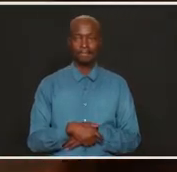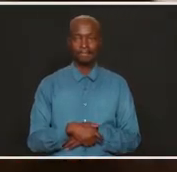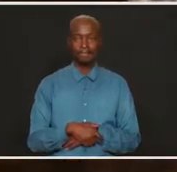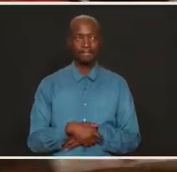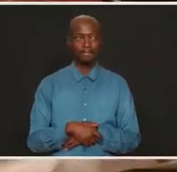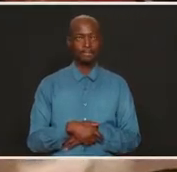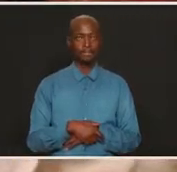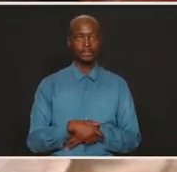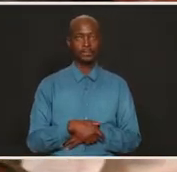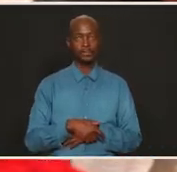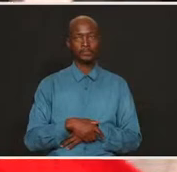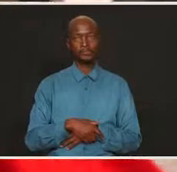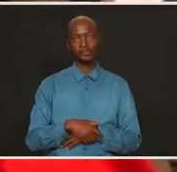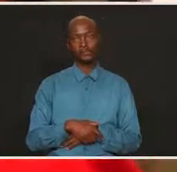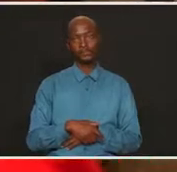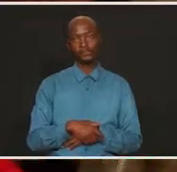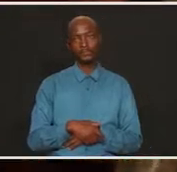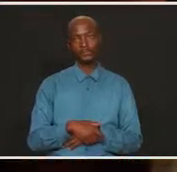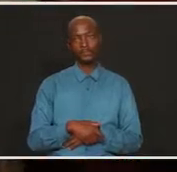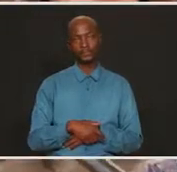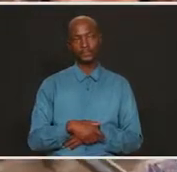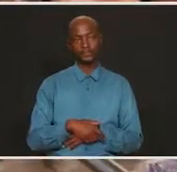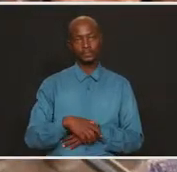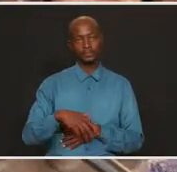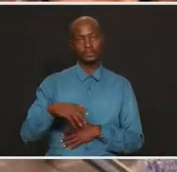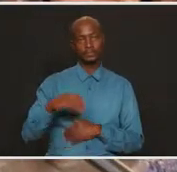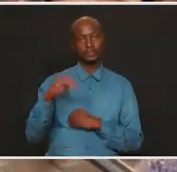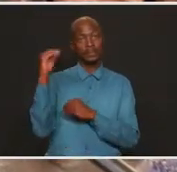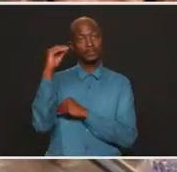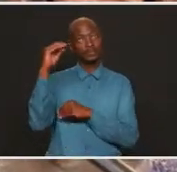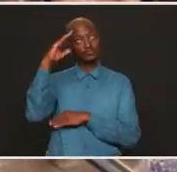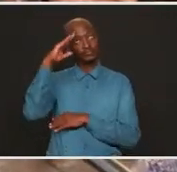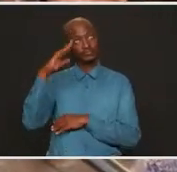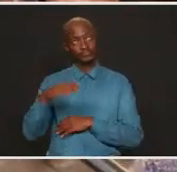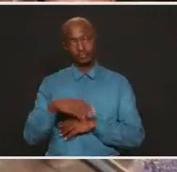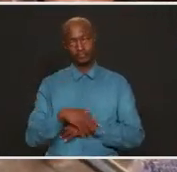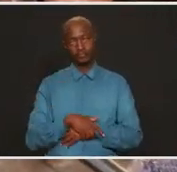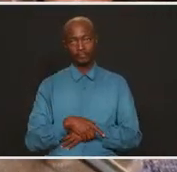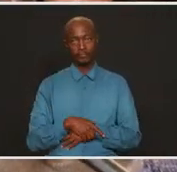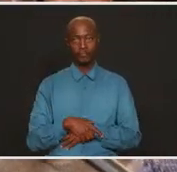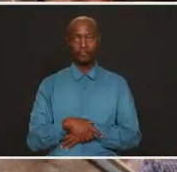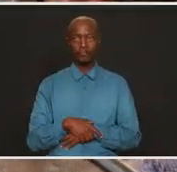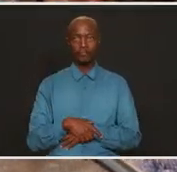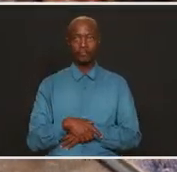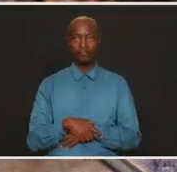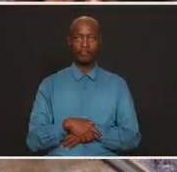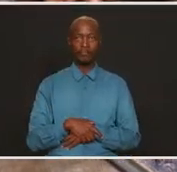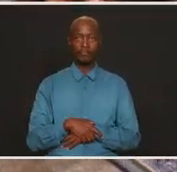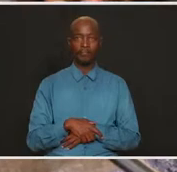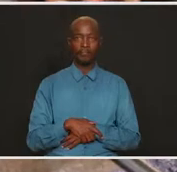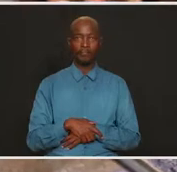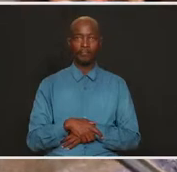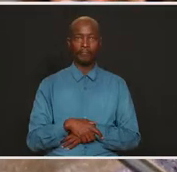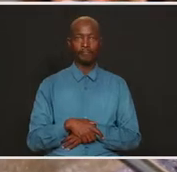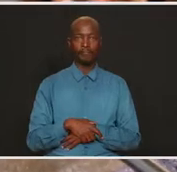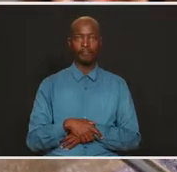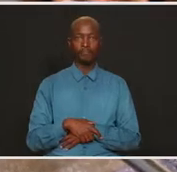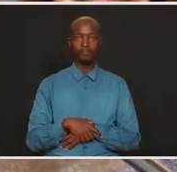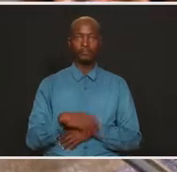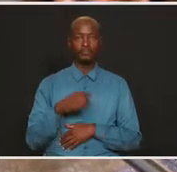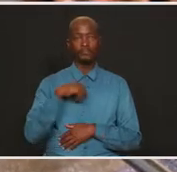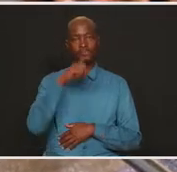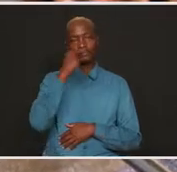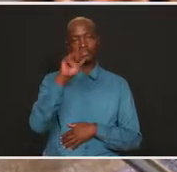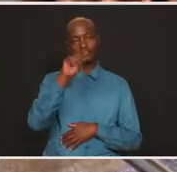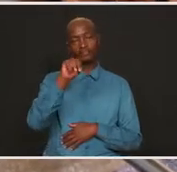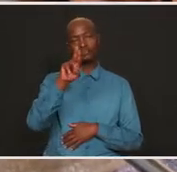greetings good afternoon uh my name